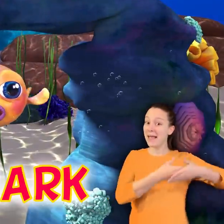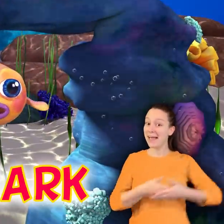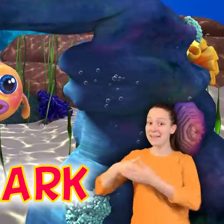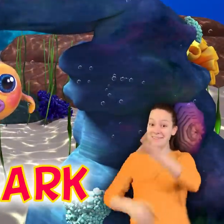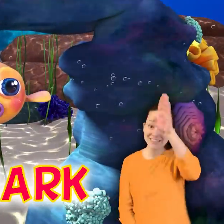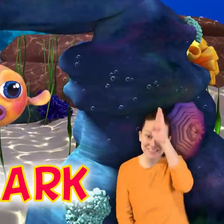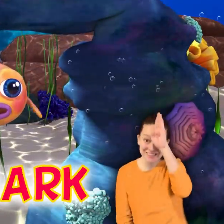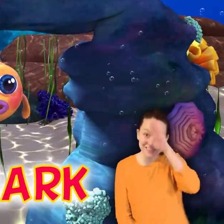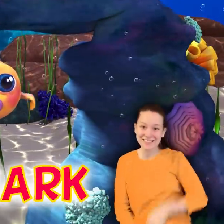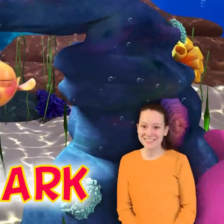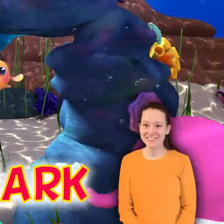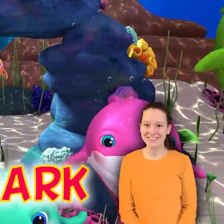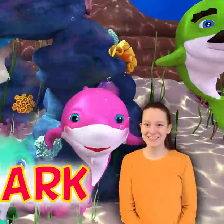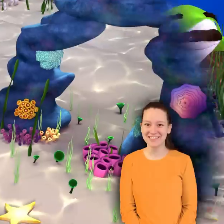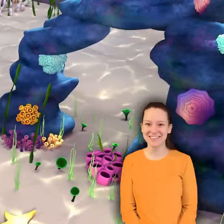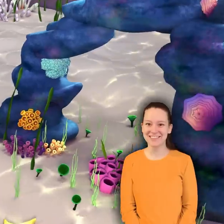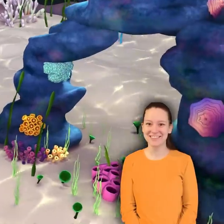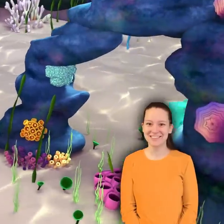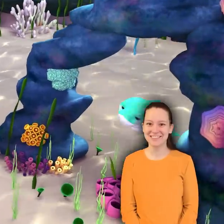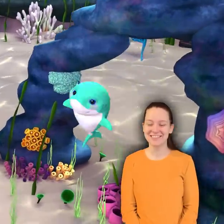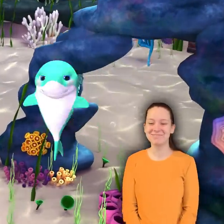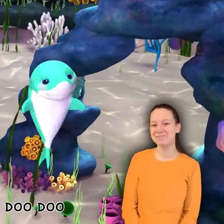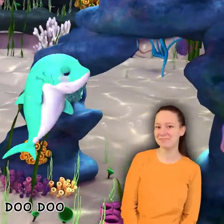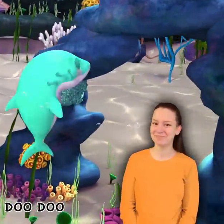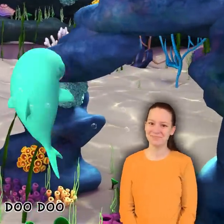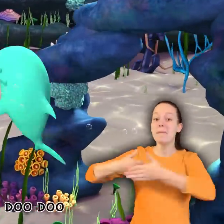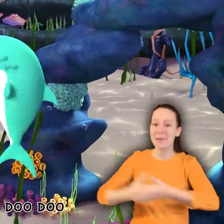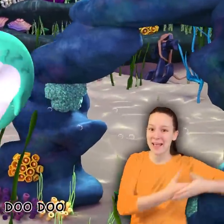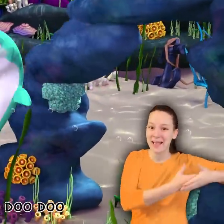baby shark laughs